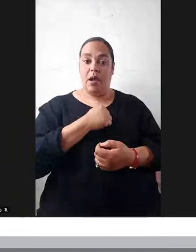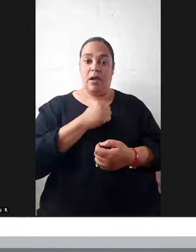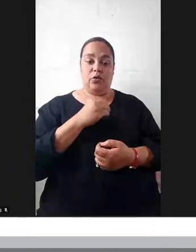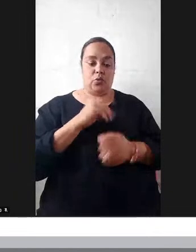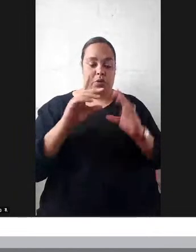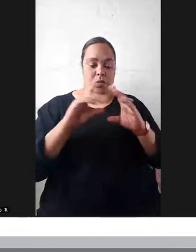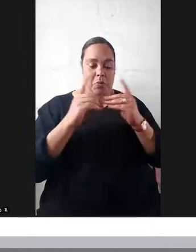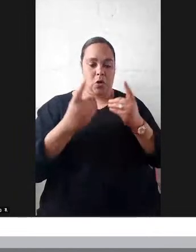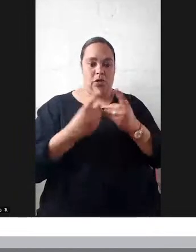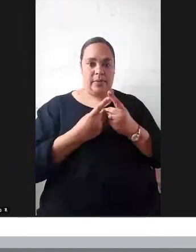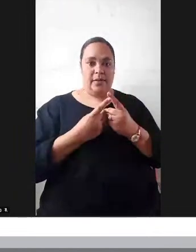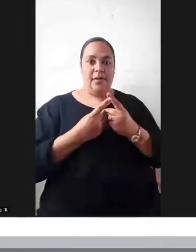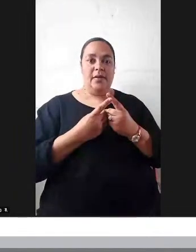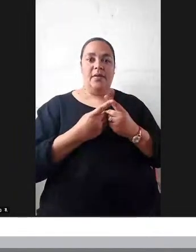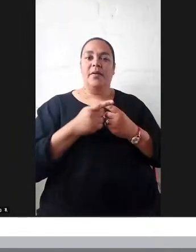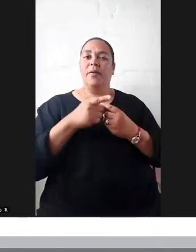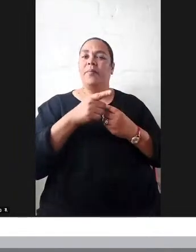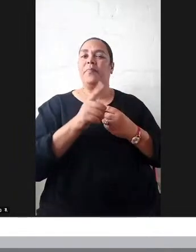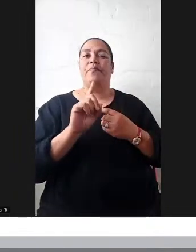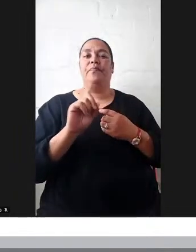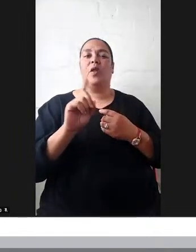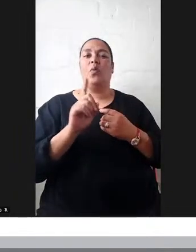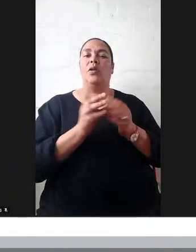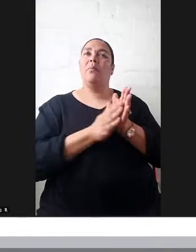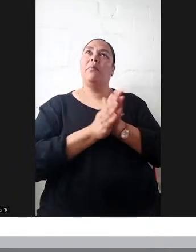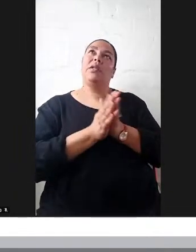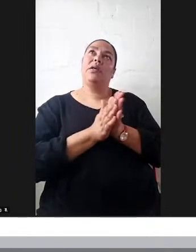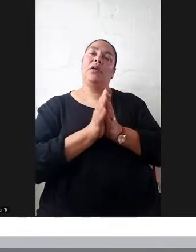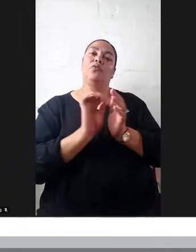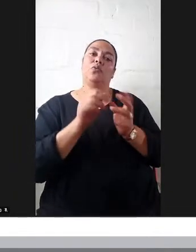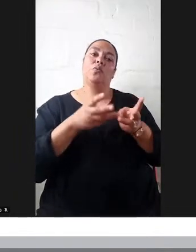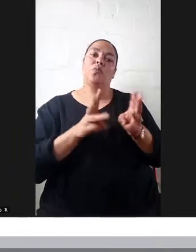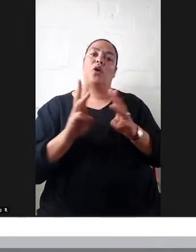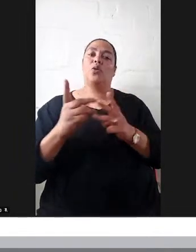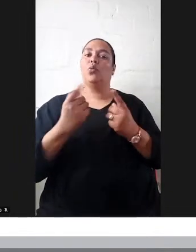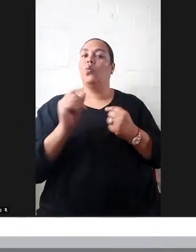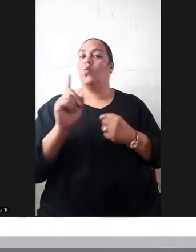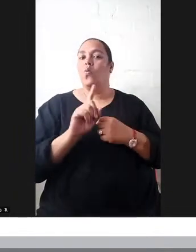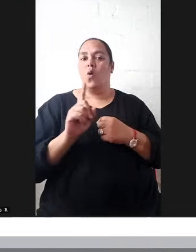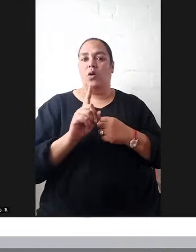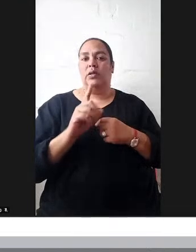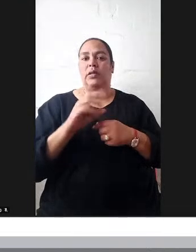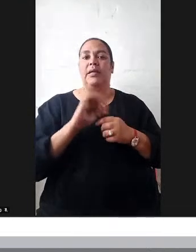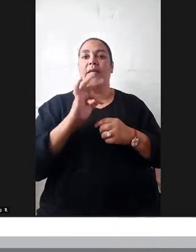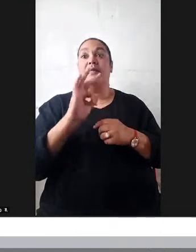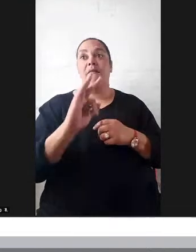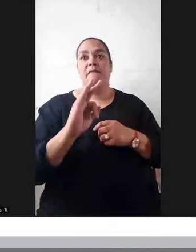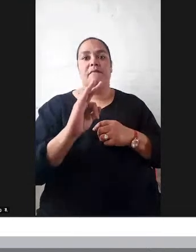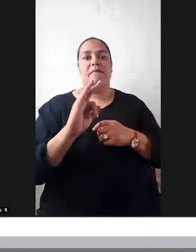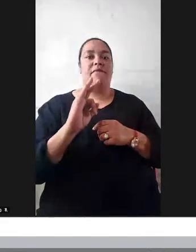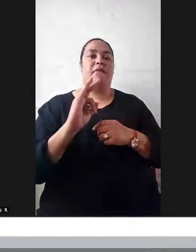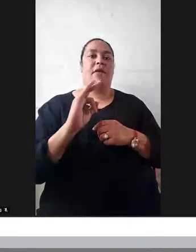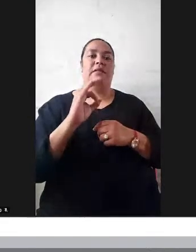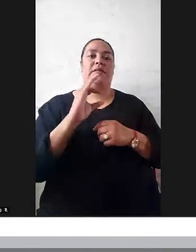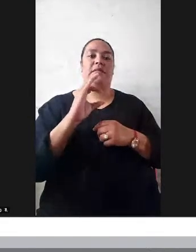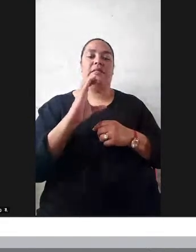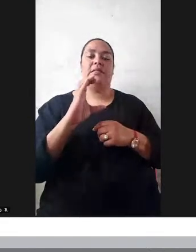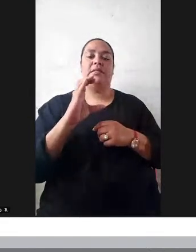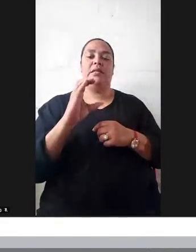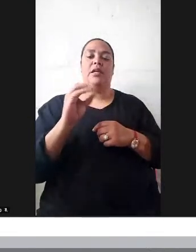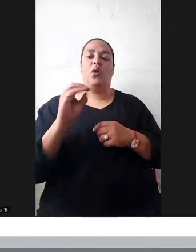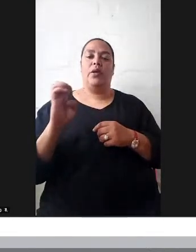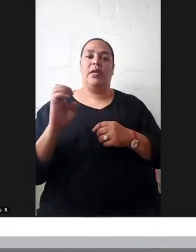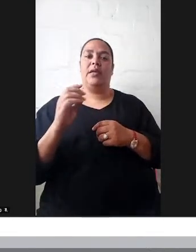is, what sort of mitigation measures are you taking in the event that CRE becomes a bit